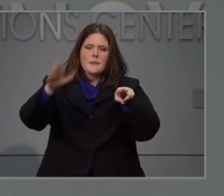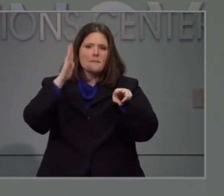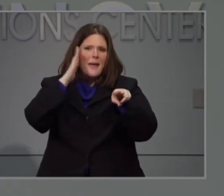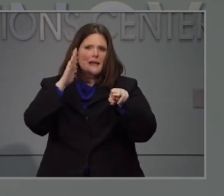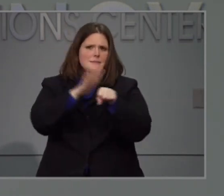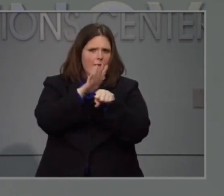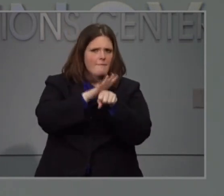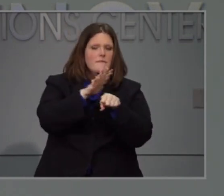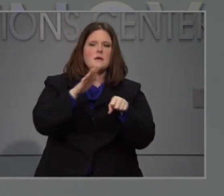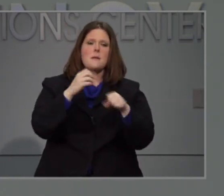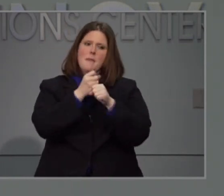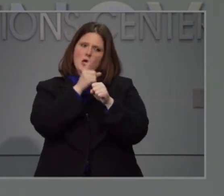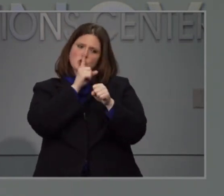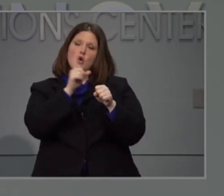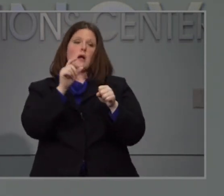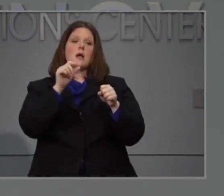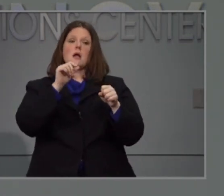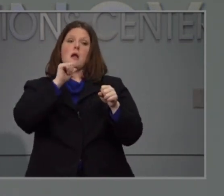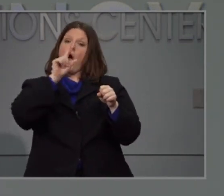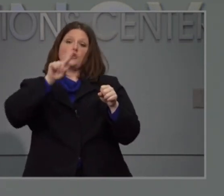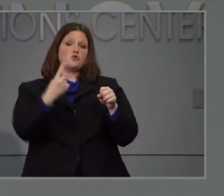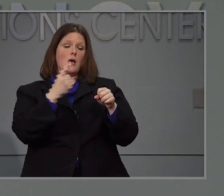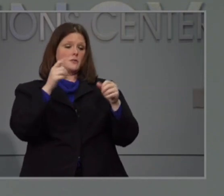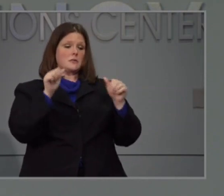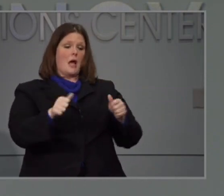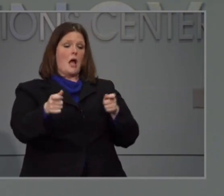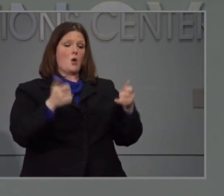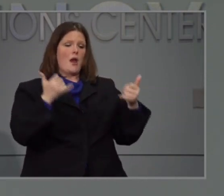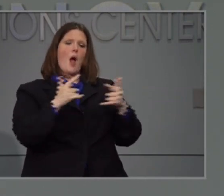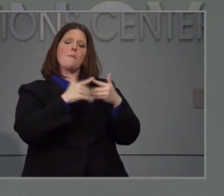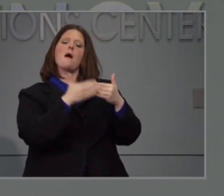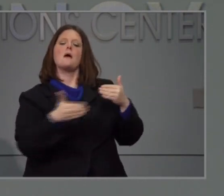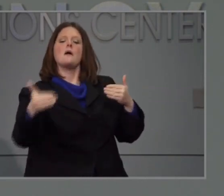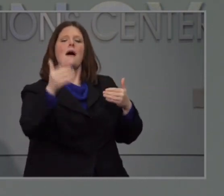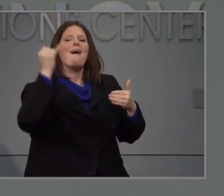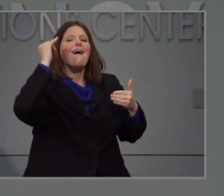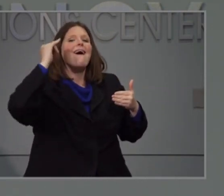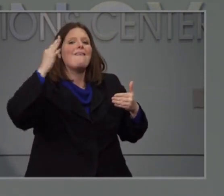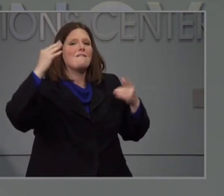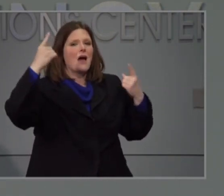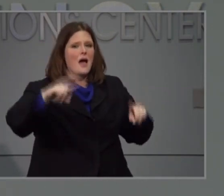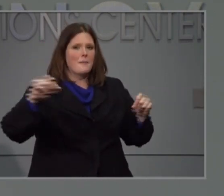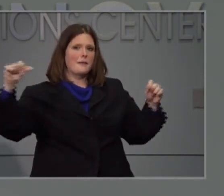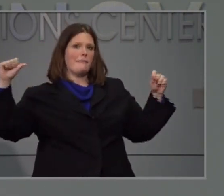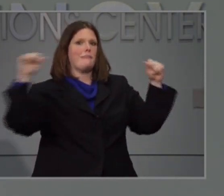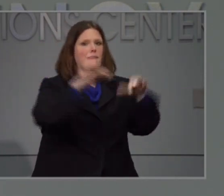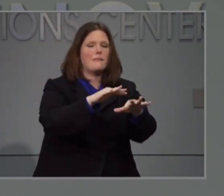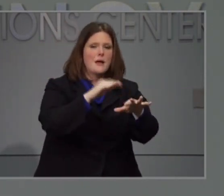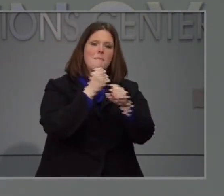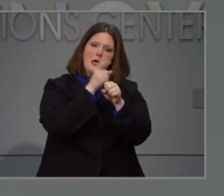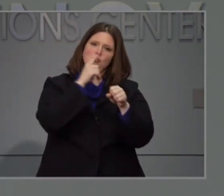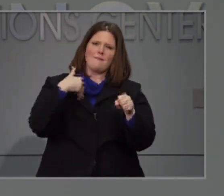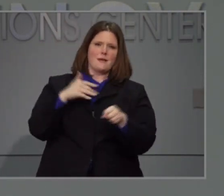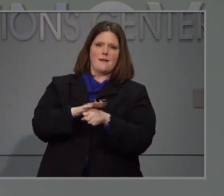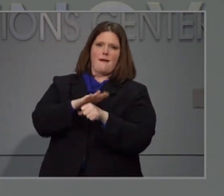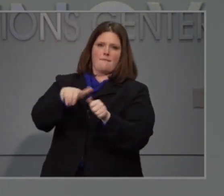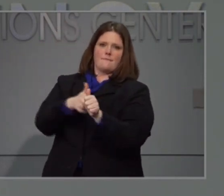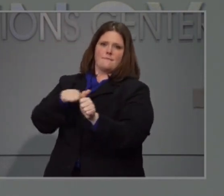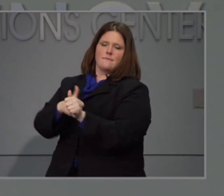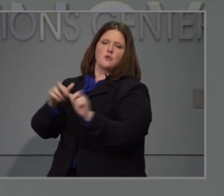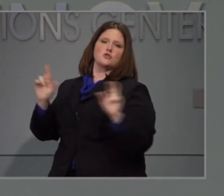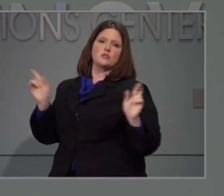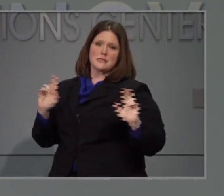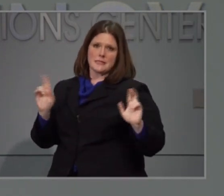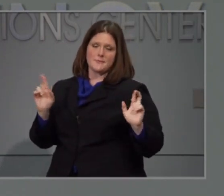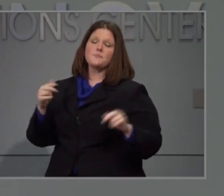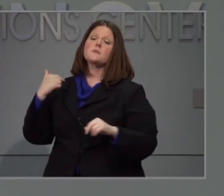now, but to surge into the future. So I feel really good about where our hospitalizations are, as well as an indicator that we're largely level